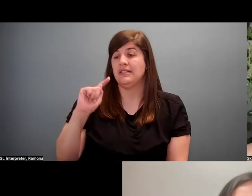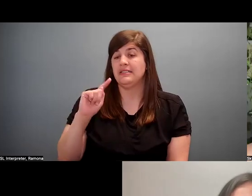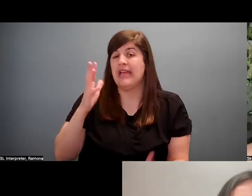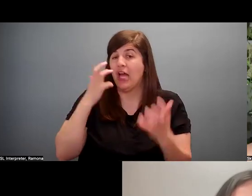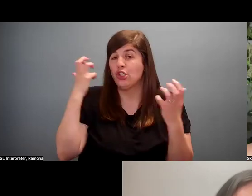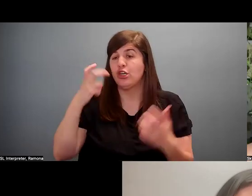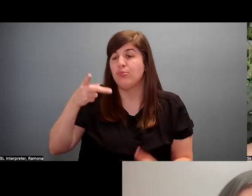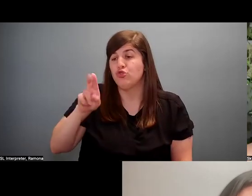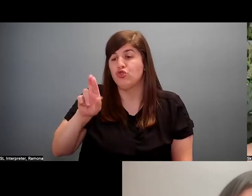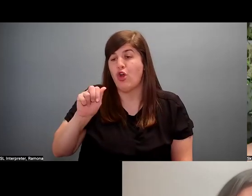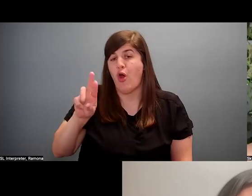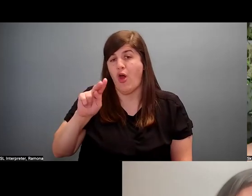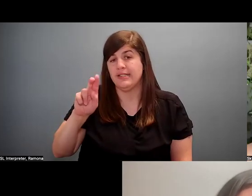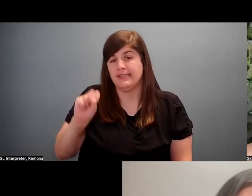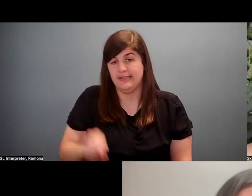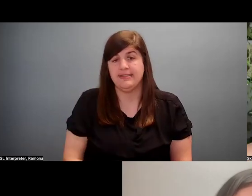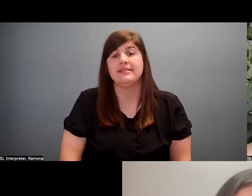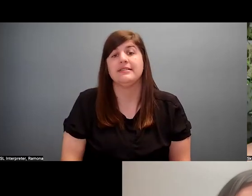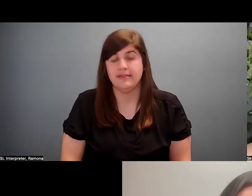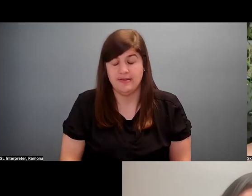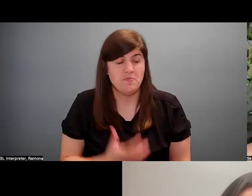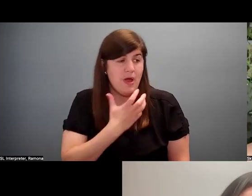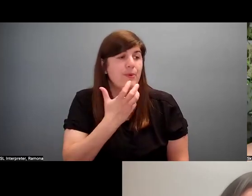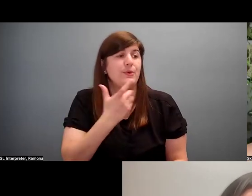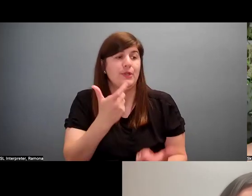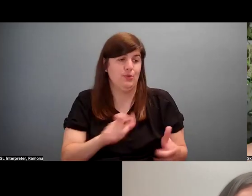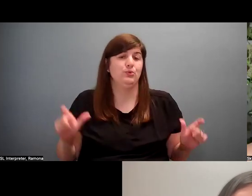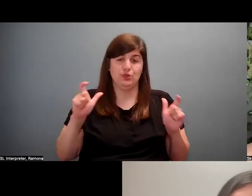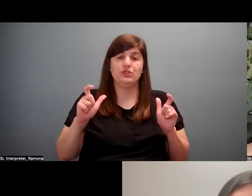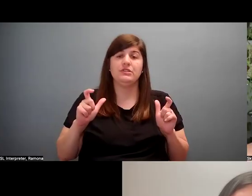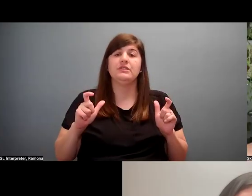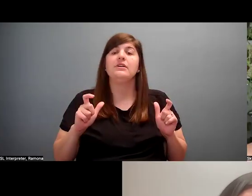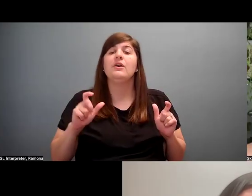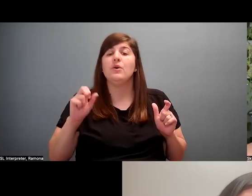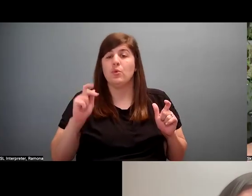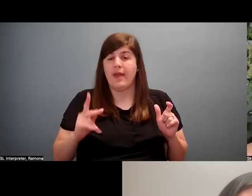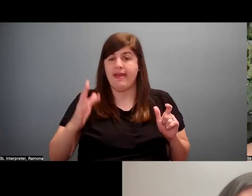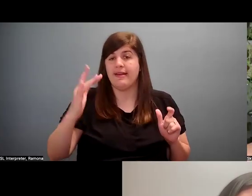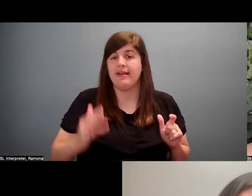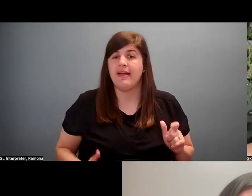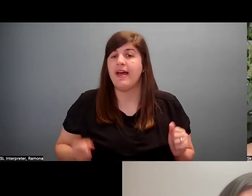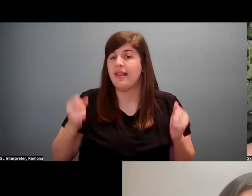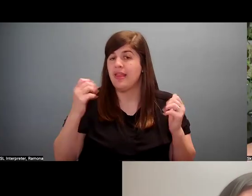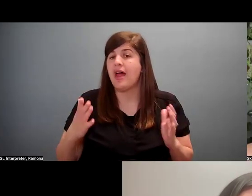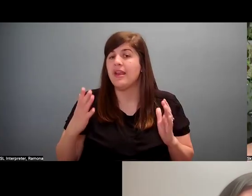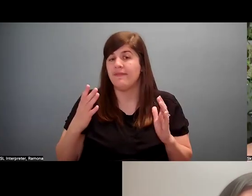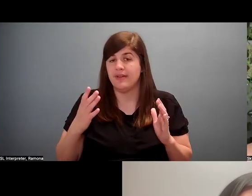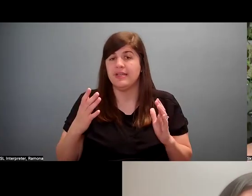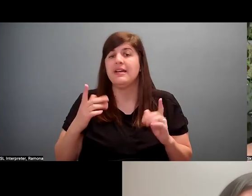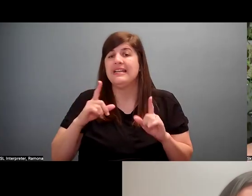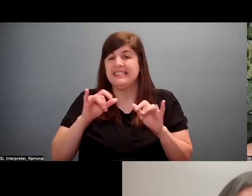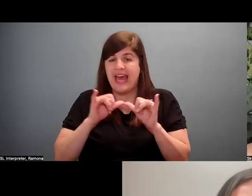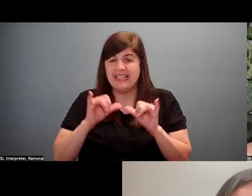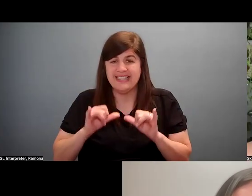big. Wow, huge. Um, okay, that we've got a lot of size questions